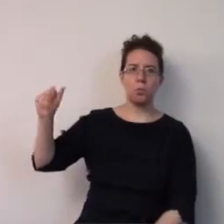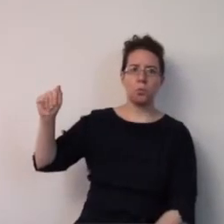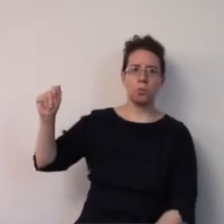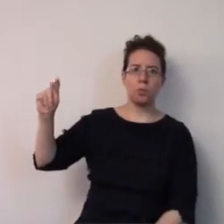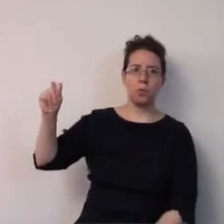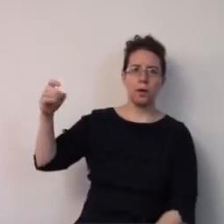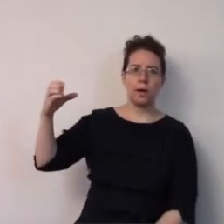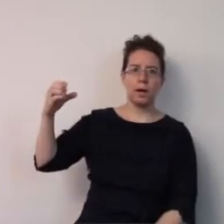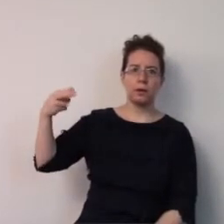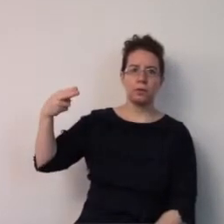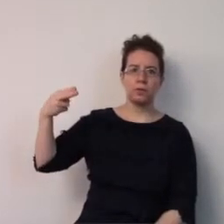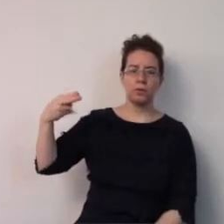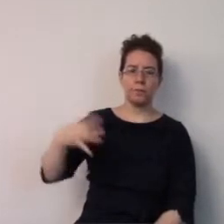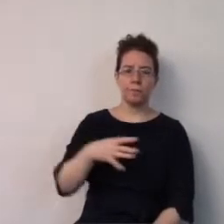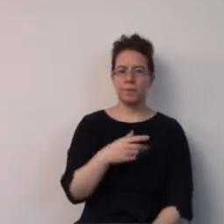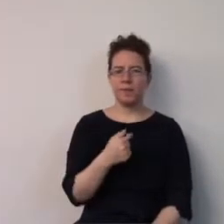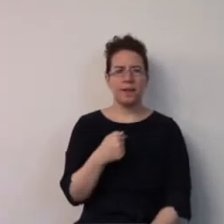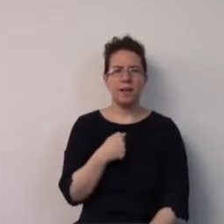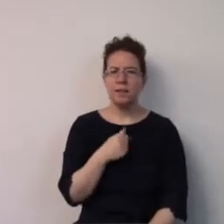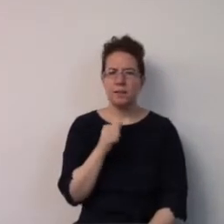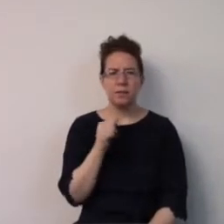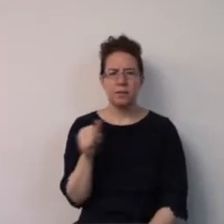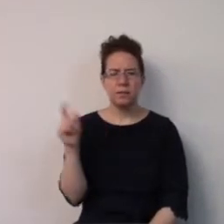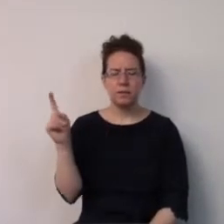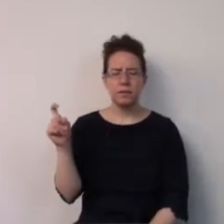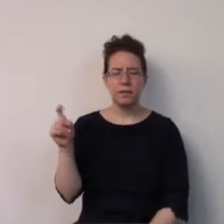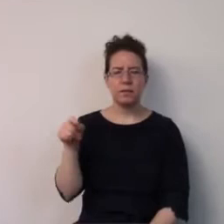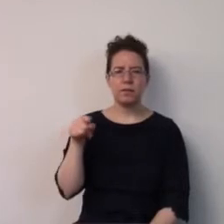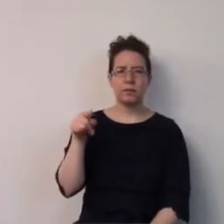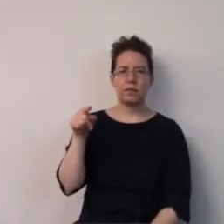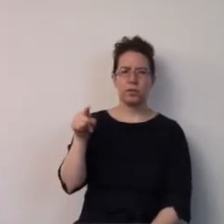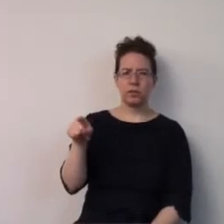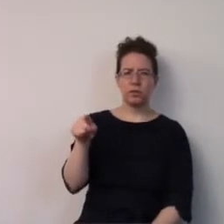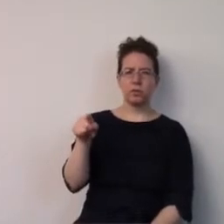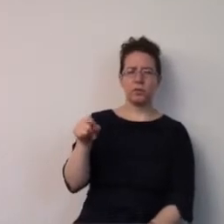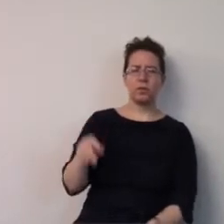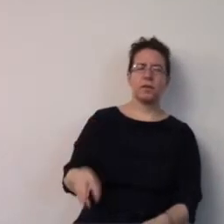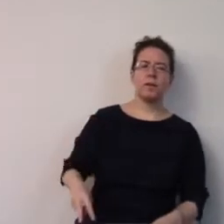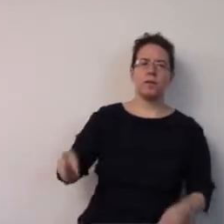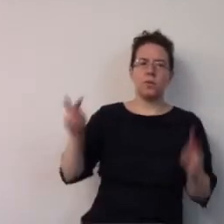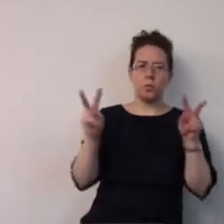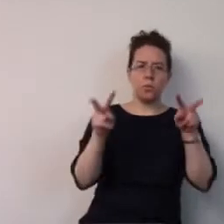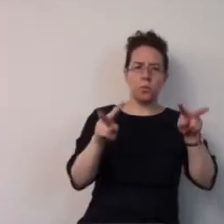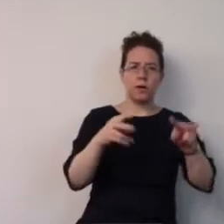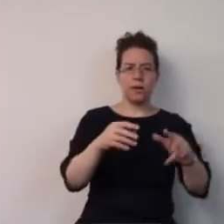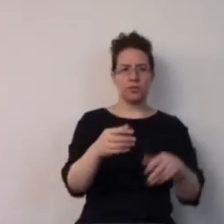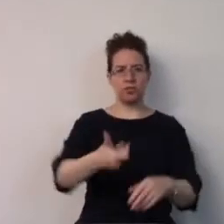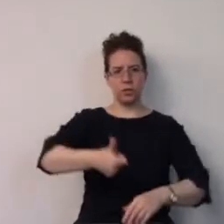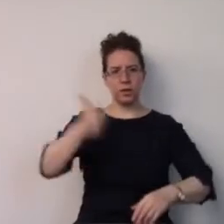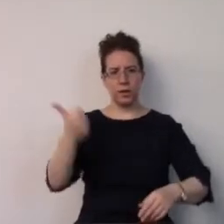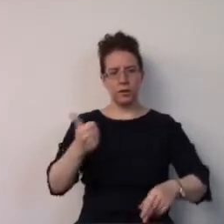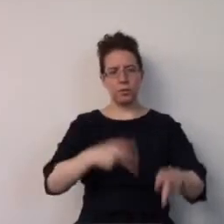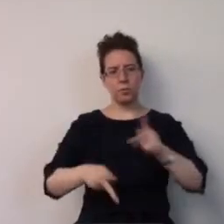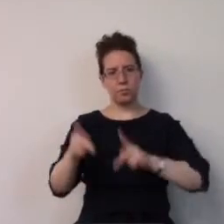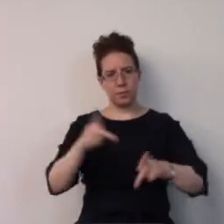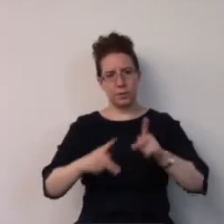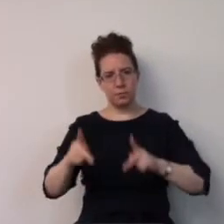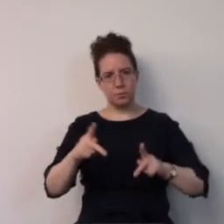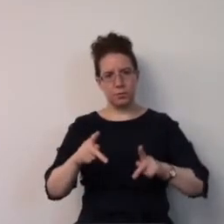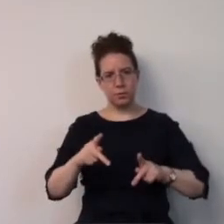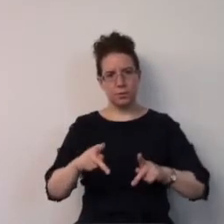their privacy. There's no privacy around here. That's the way they say it in England. No privacy.